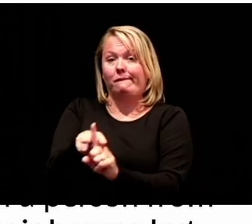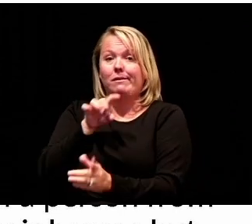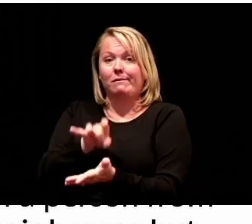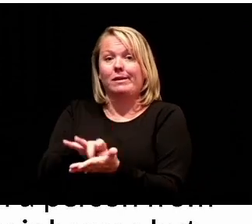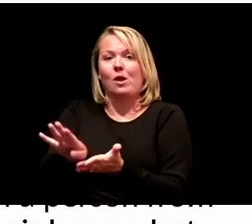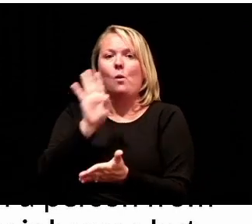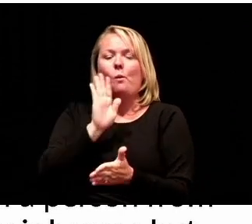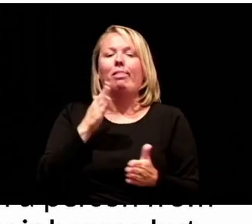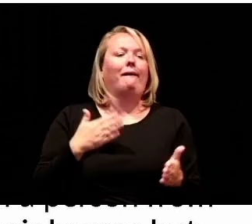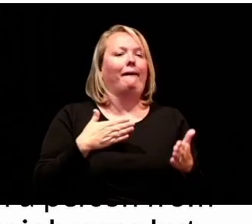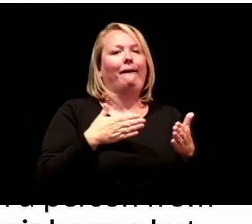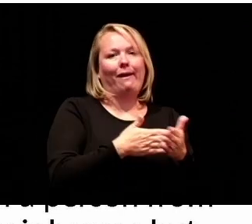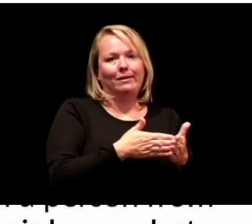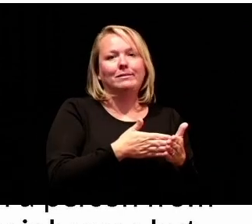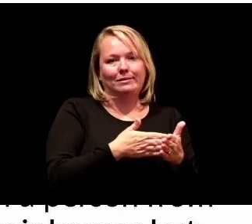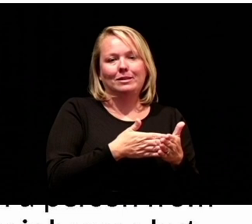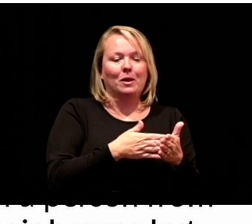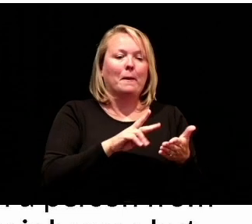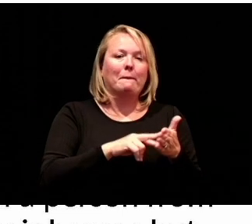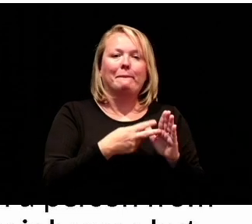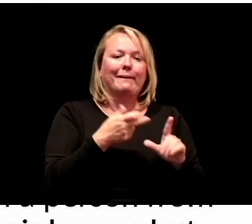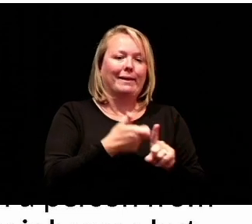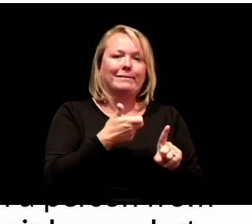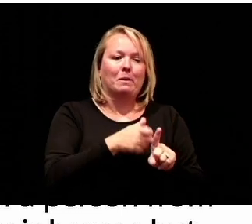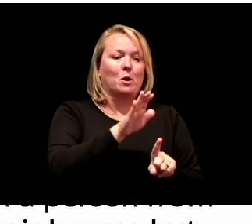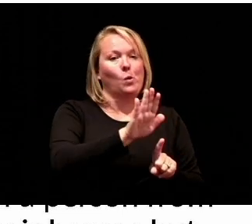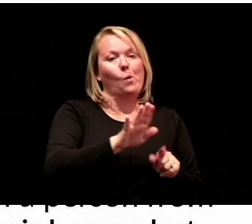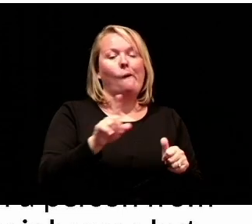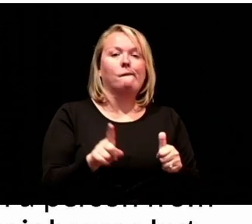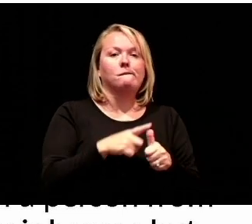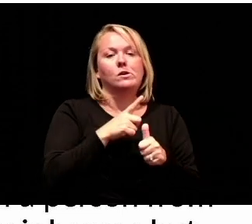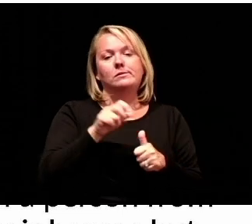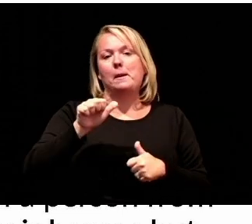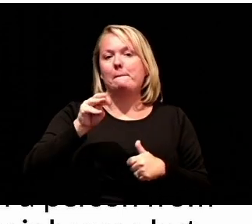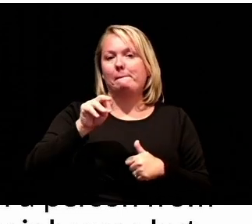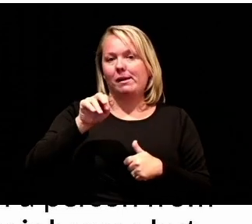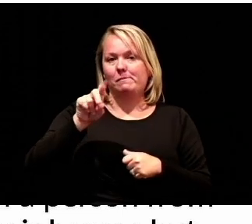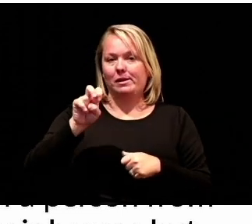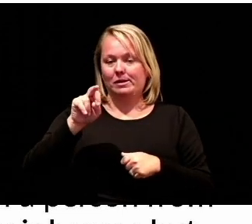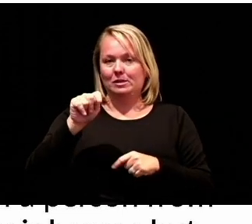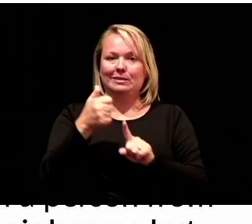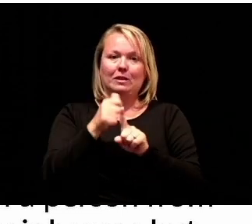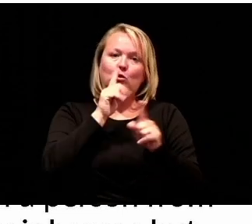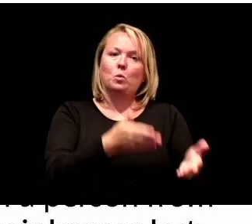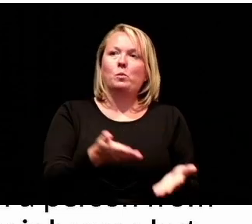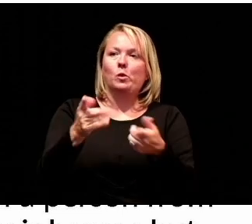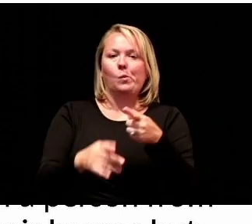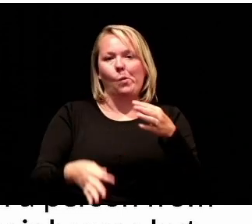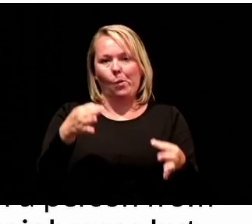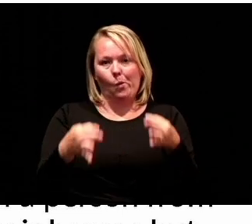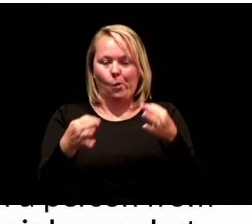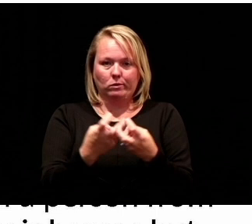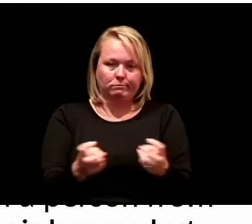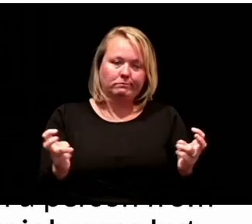ban a person from affordable housing programs, right? Not only you lose your home, you risk what? You losing your possessions, stripped